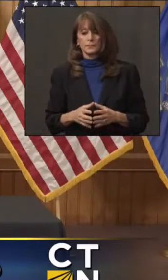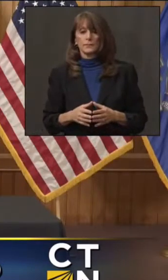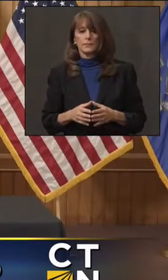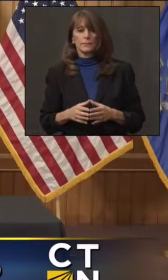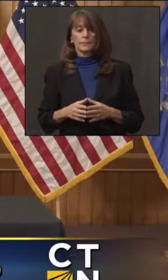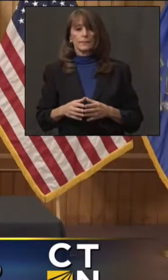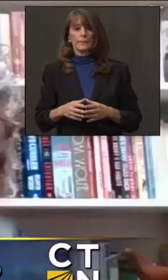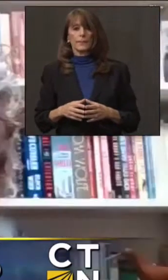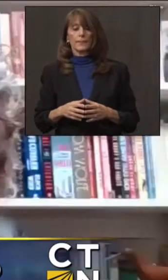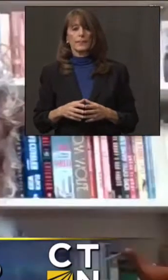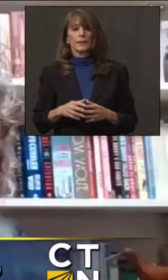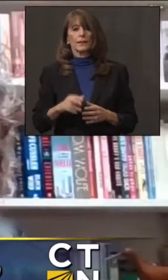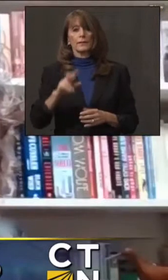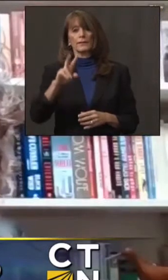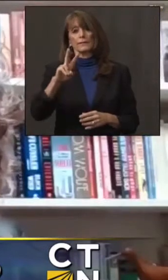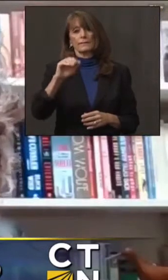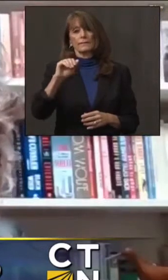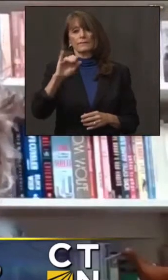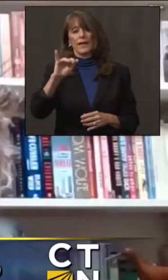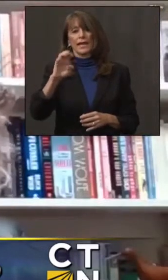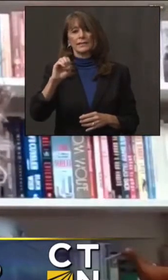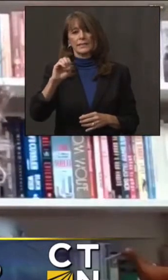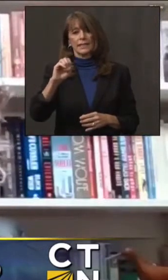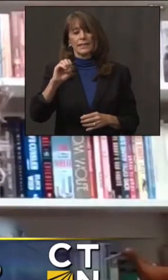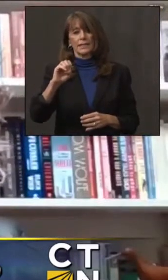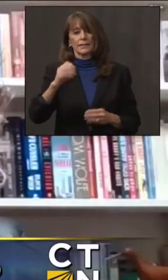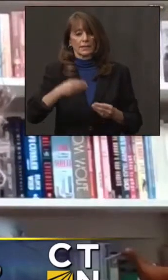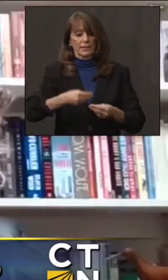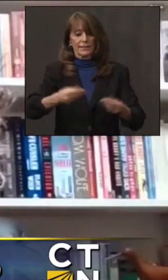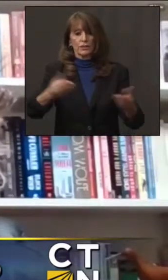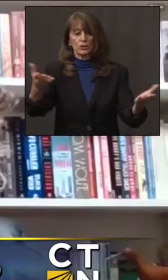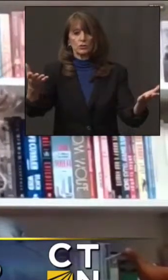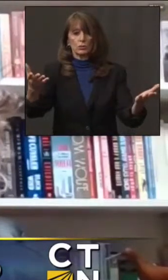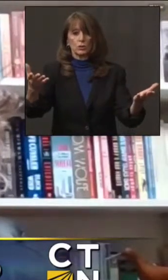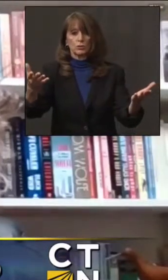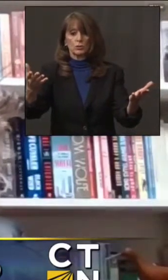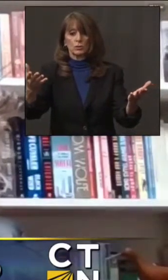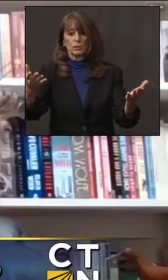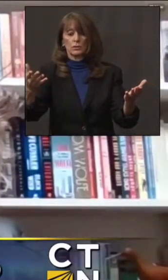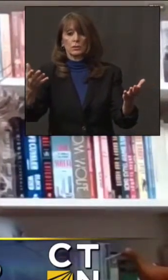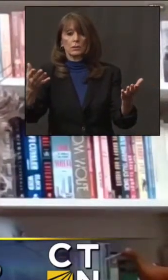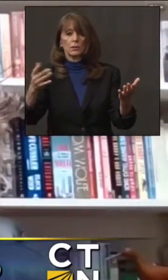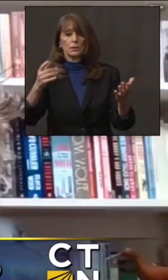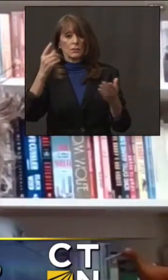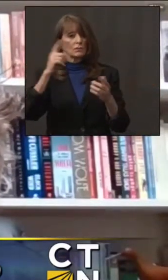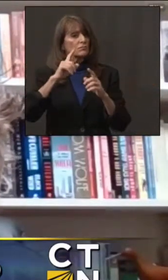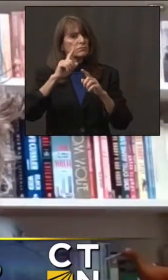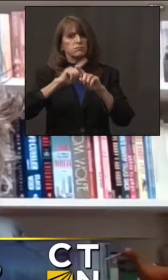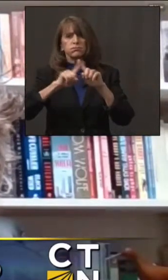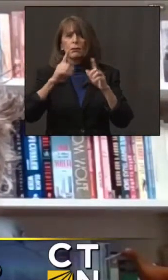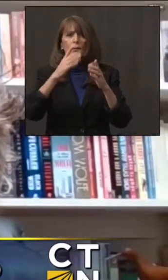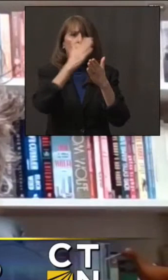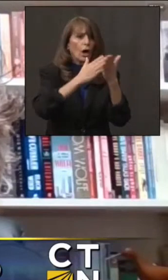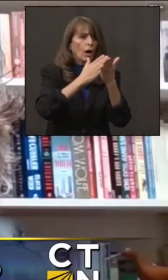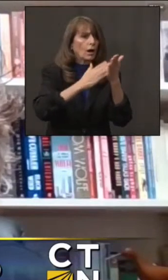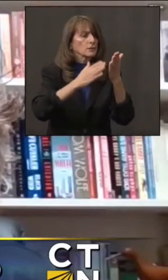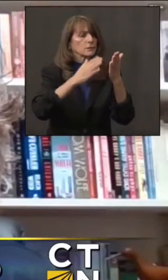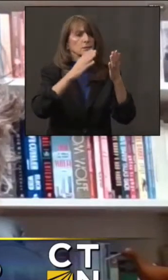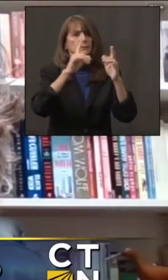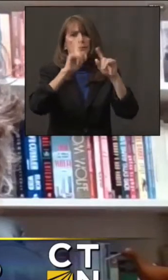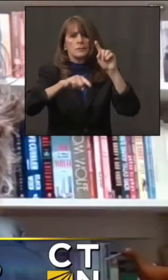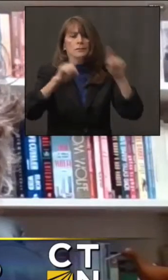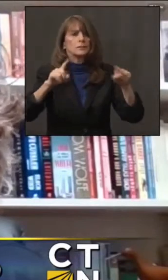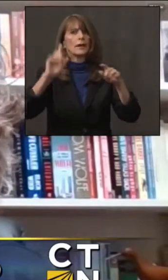The vaccine distribution process has lots of different components. As I mentioned, there's a